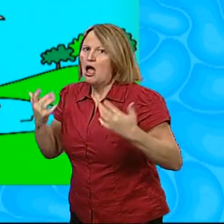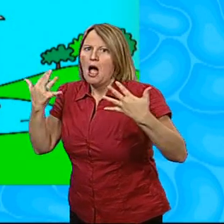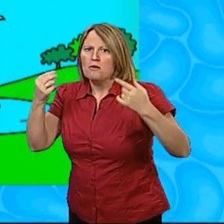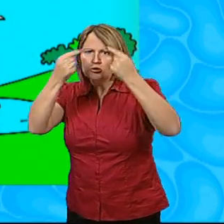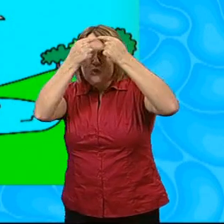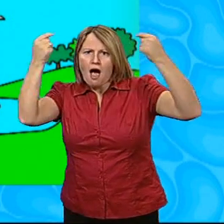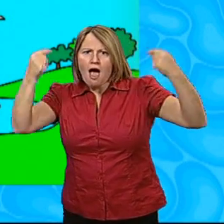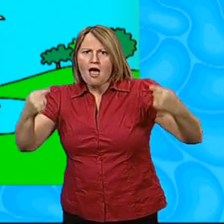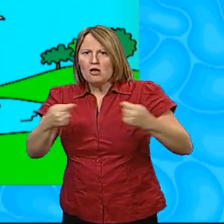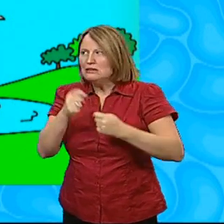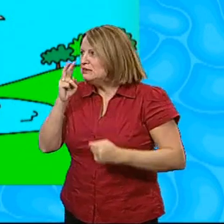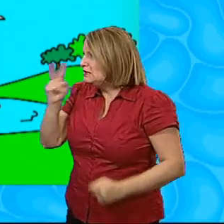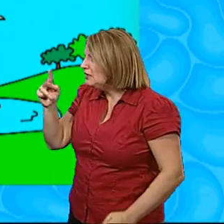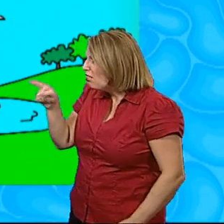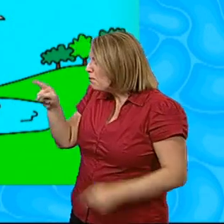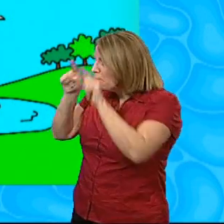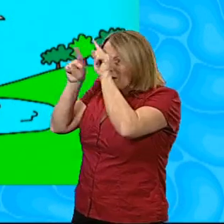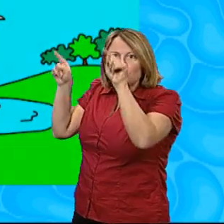How many squares can you see?